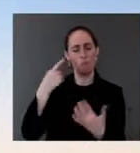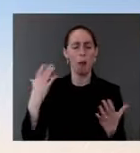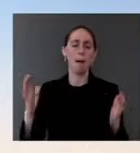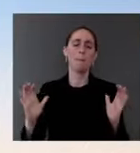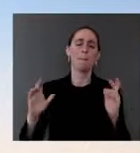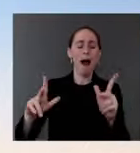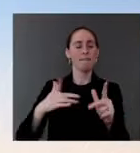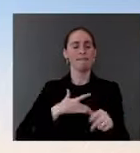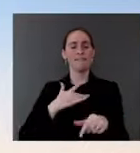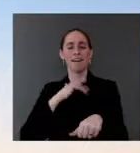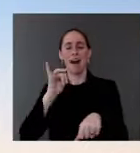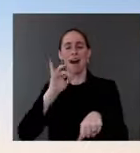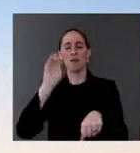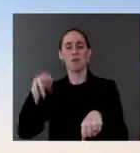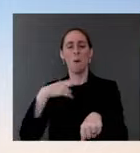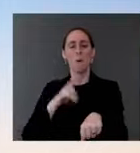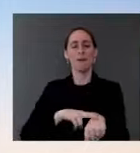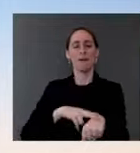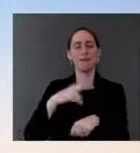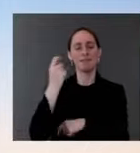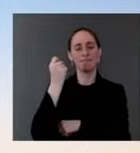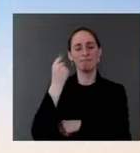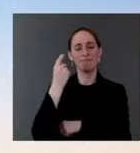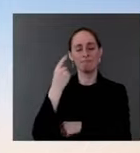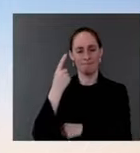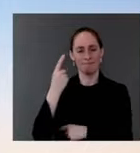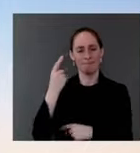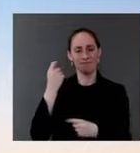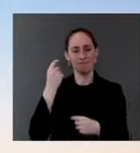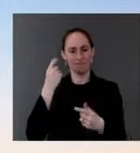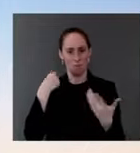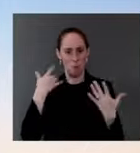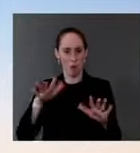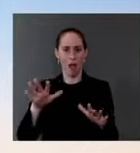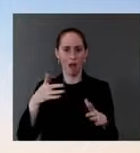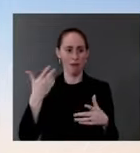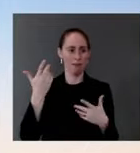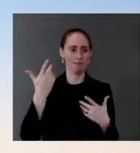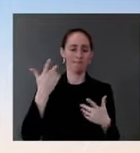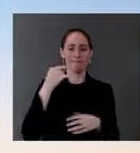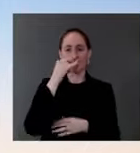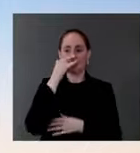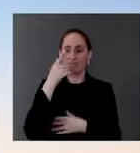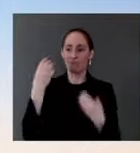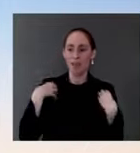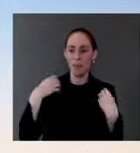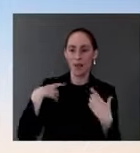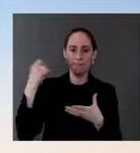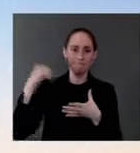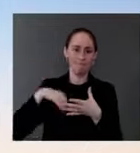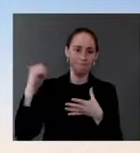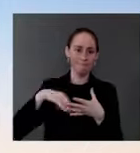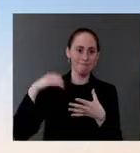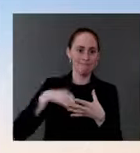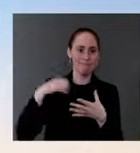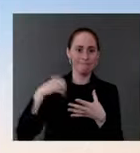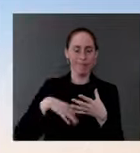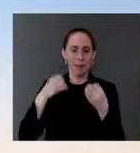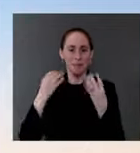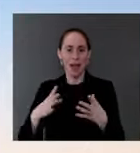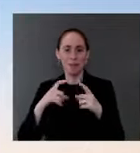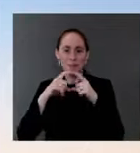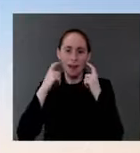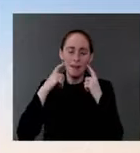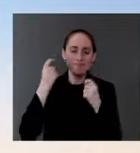masks, right? Where you're not adding 2 hats so that they're warm outside for a snack. There's no question that's the case. But we also think the